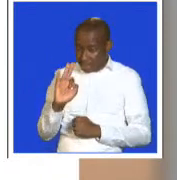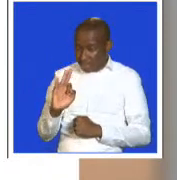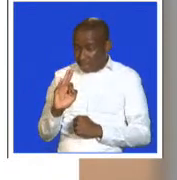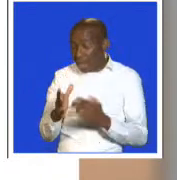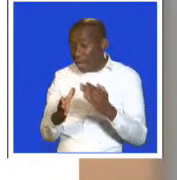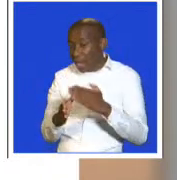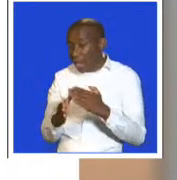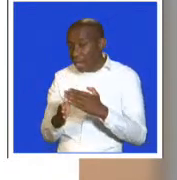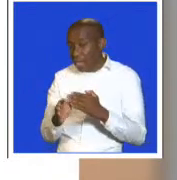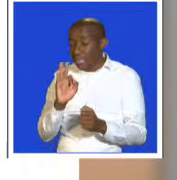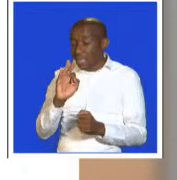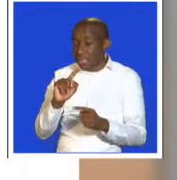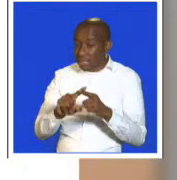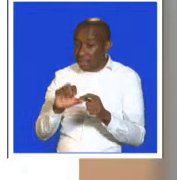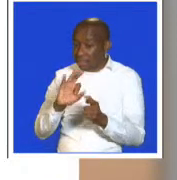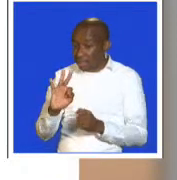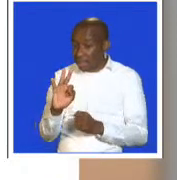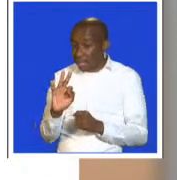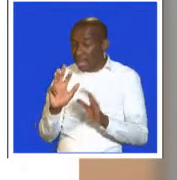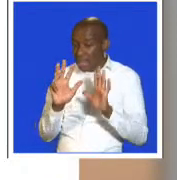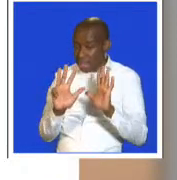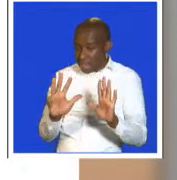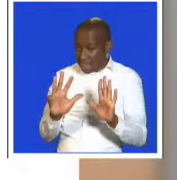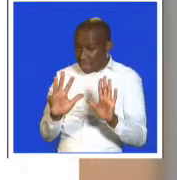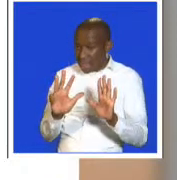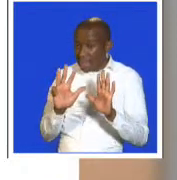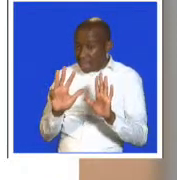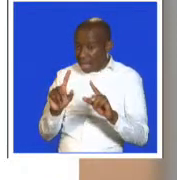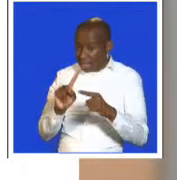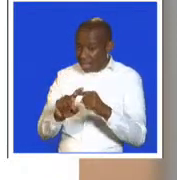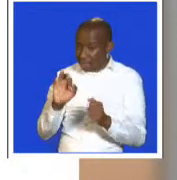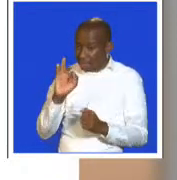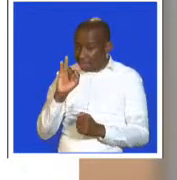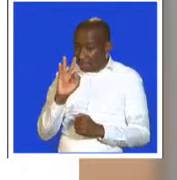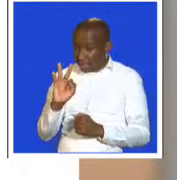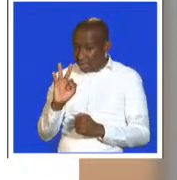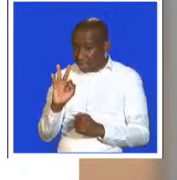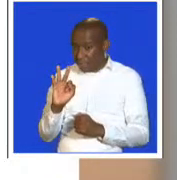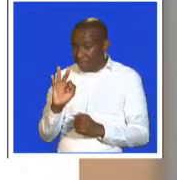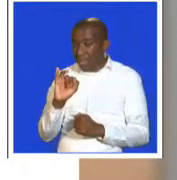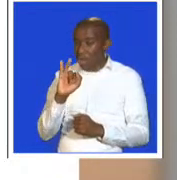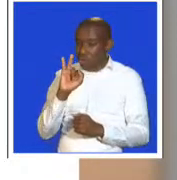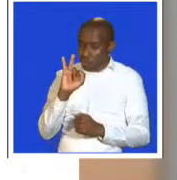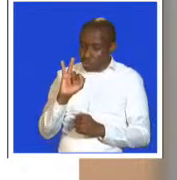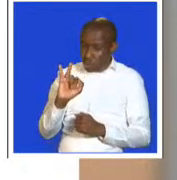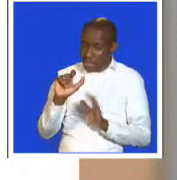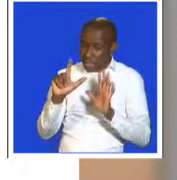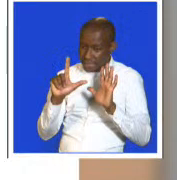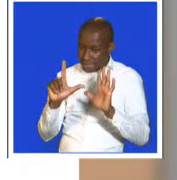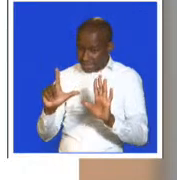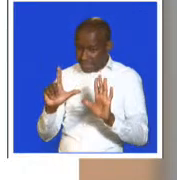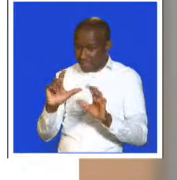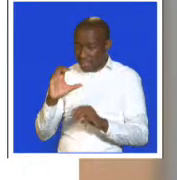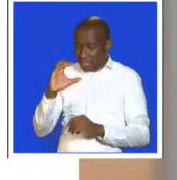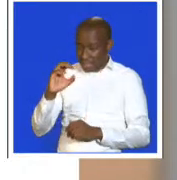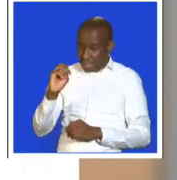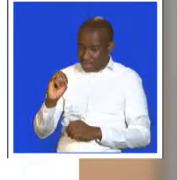us 3 times 3 is 9 multiplied by 3 is going to give us 27